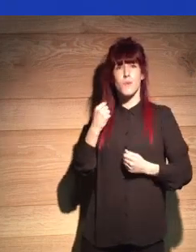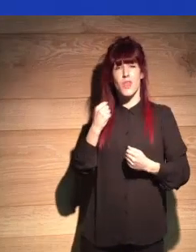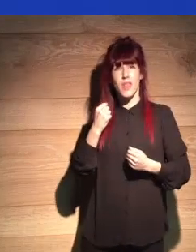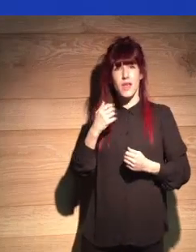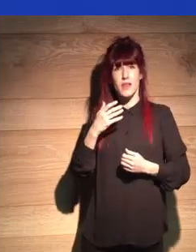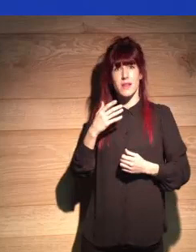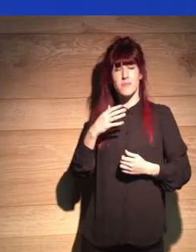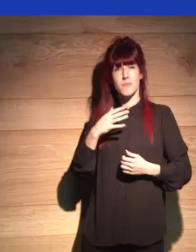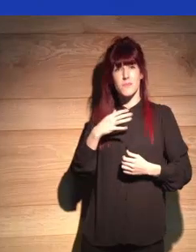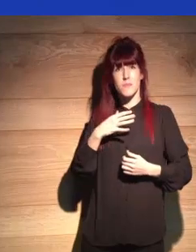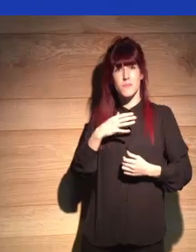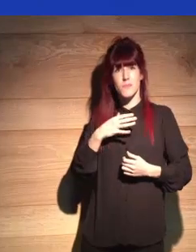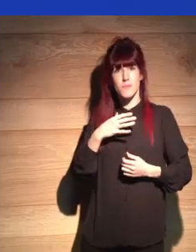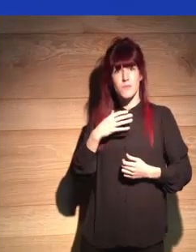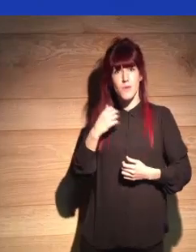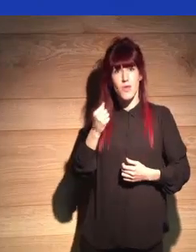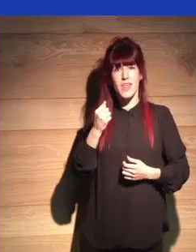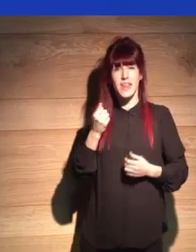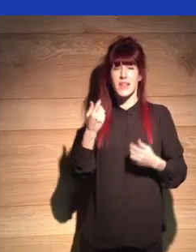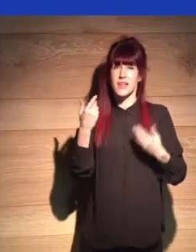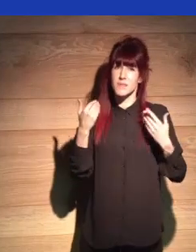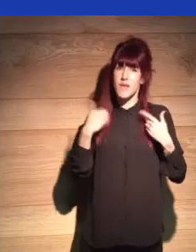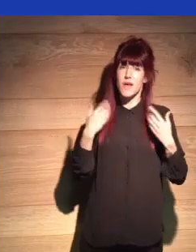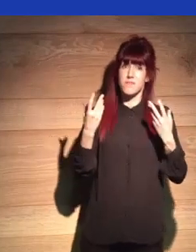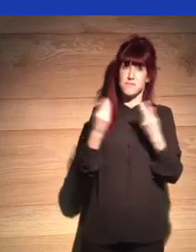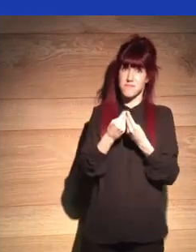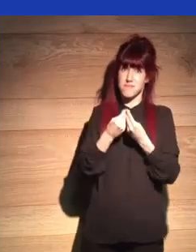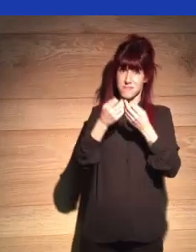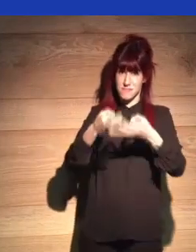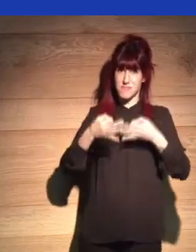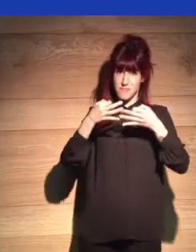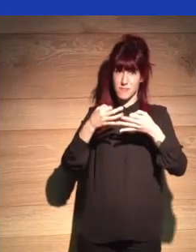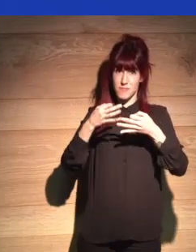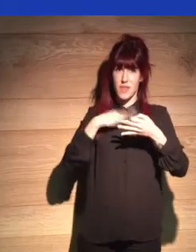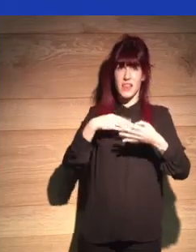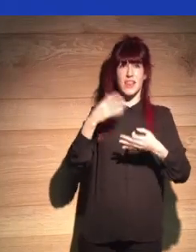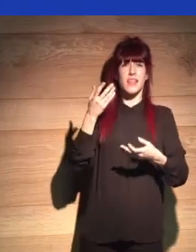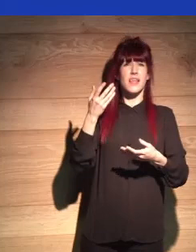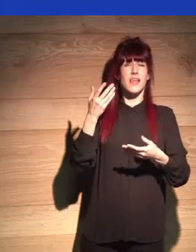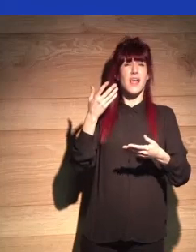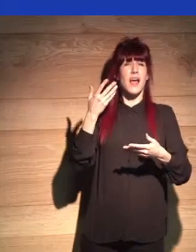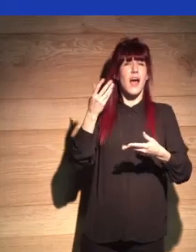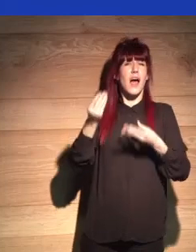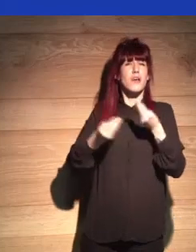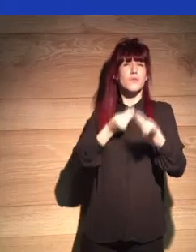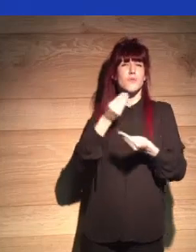power and the responsibility that always go together, of being able to